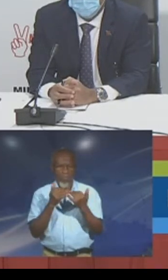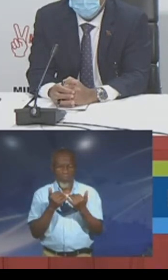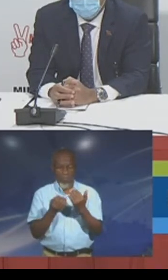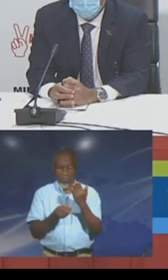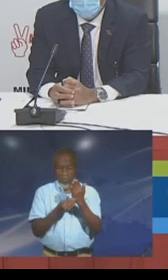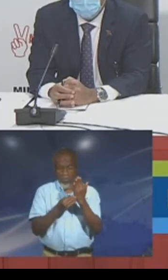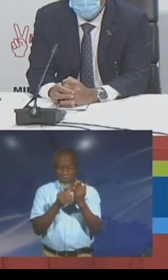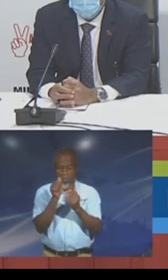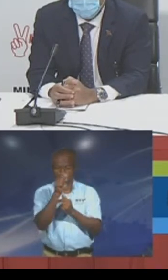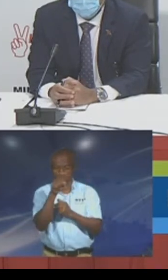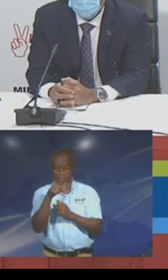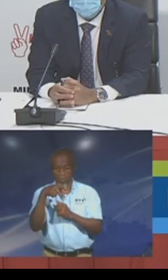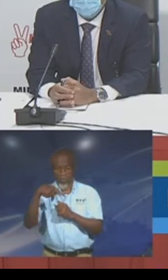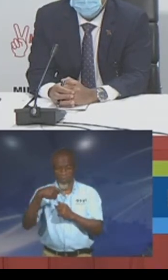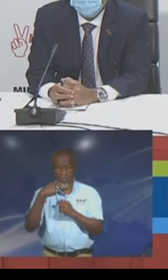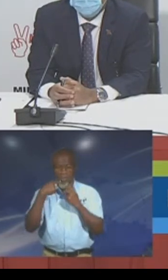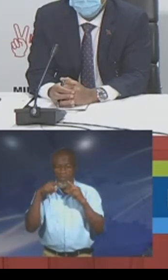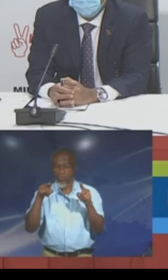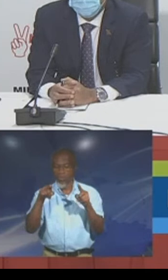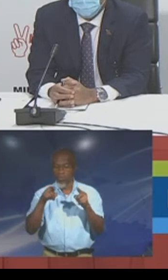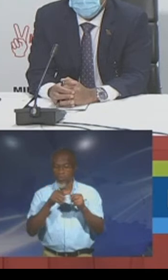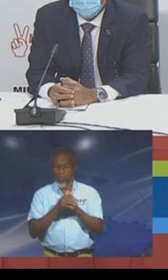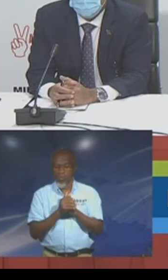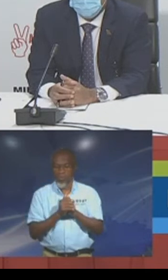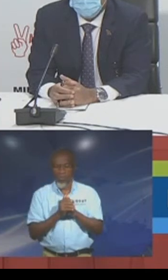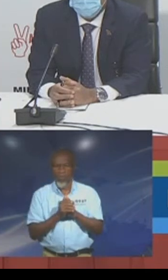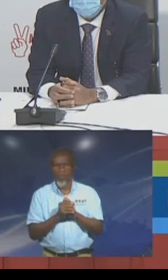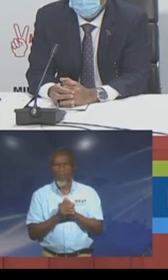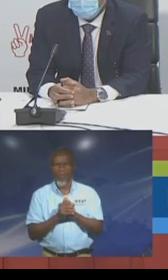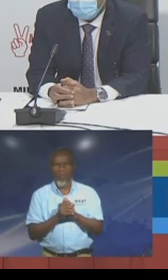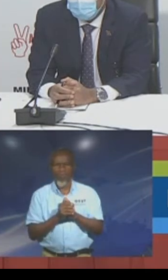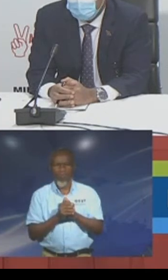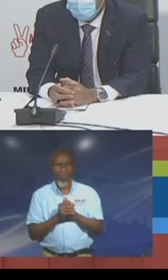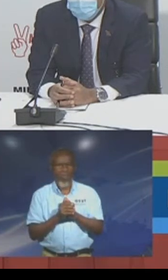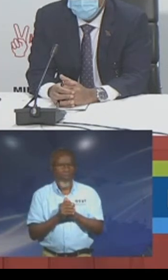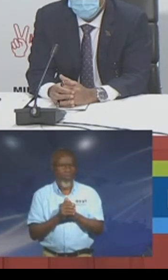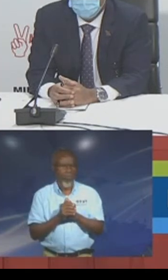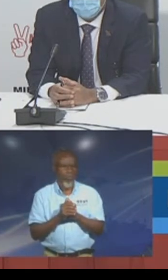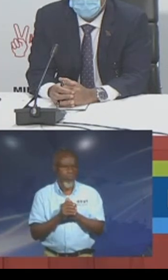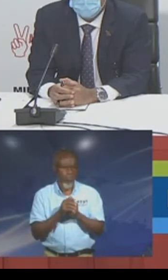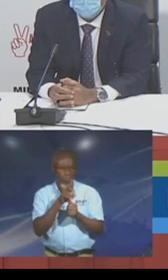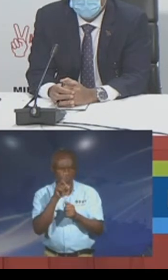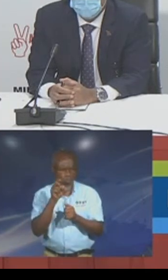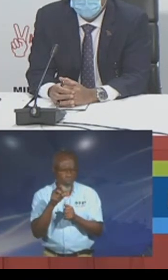question. Thank you. Are we seeing more